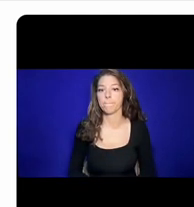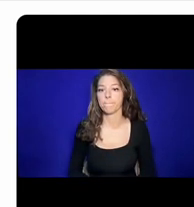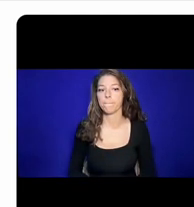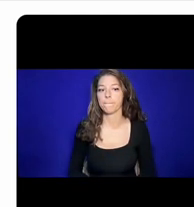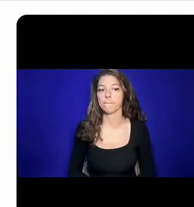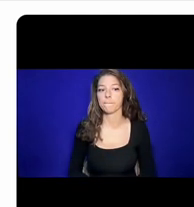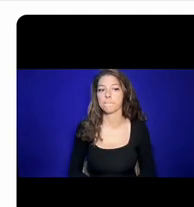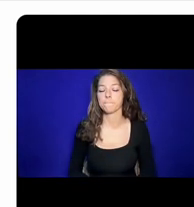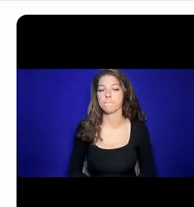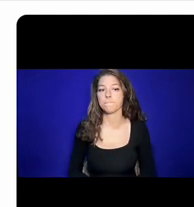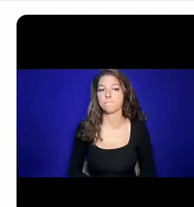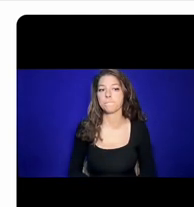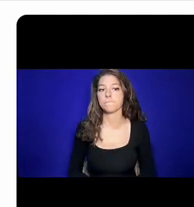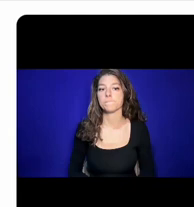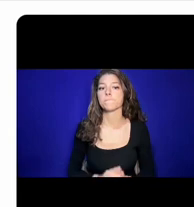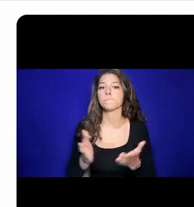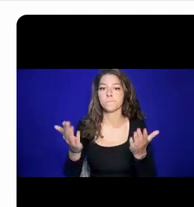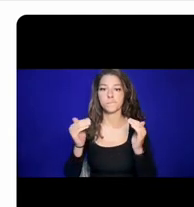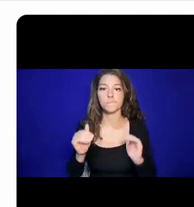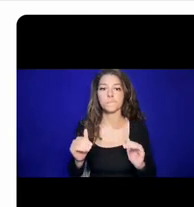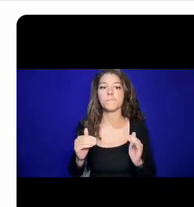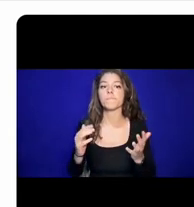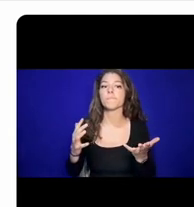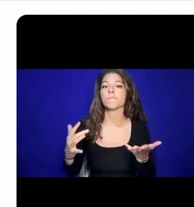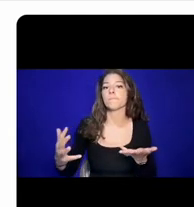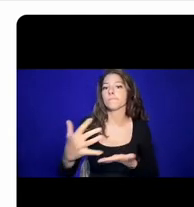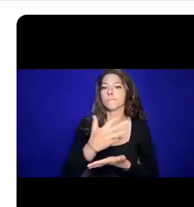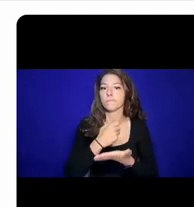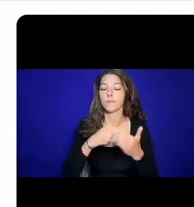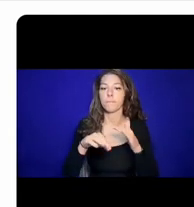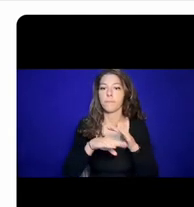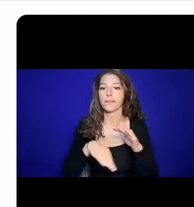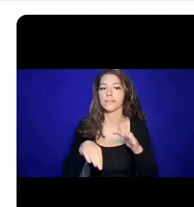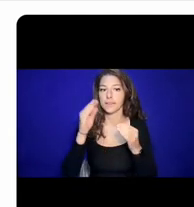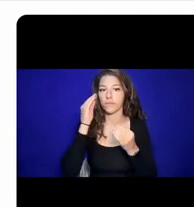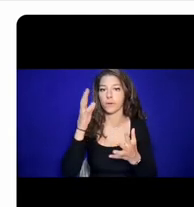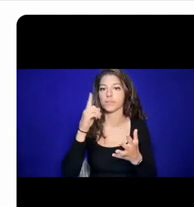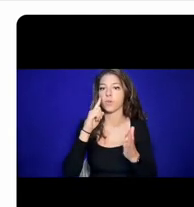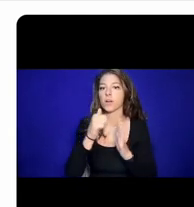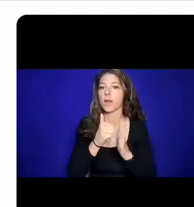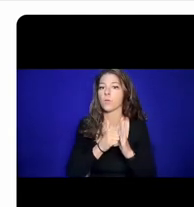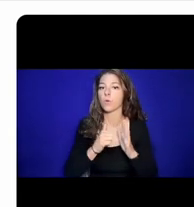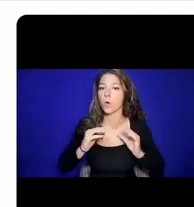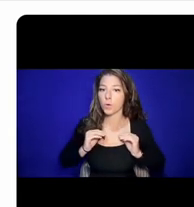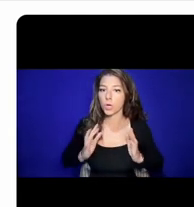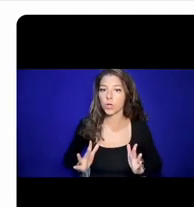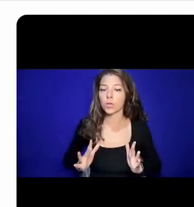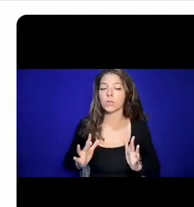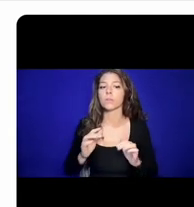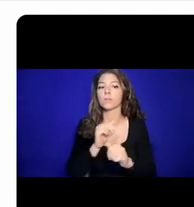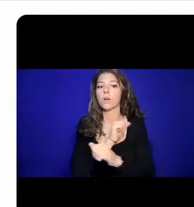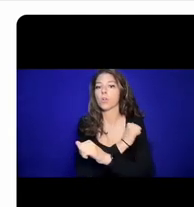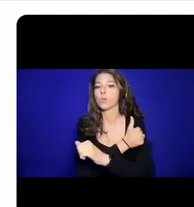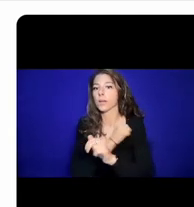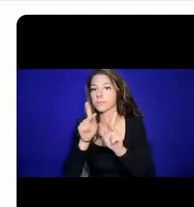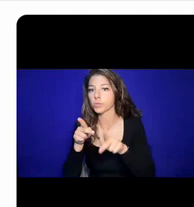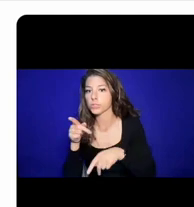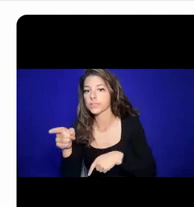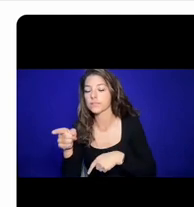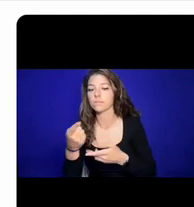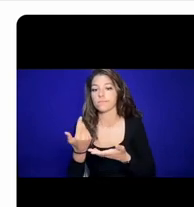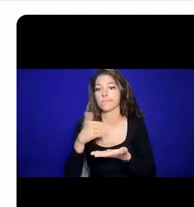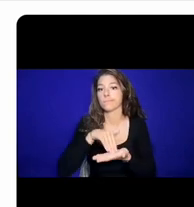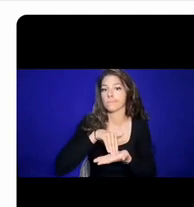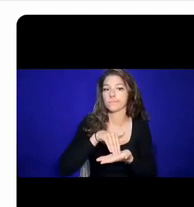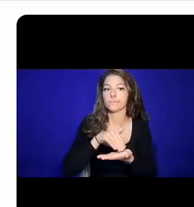Okay, so next is gathering basic information for the account owner and or authorized individual. So once